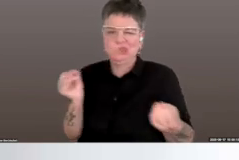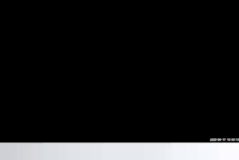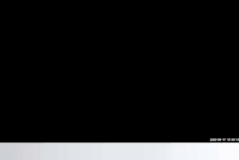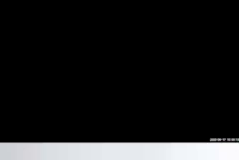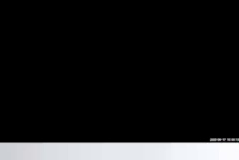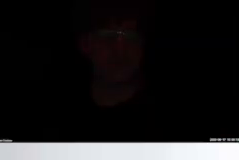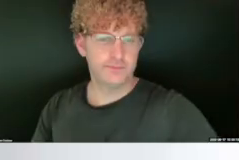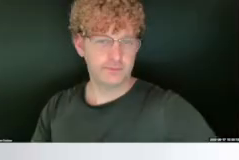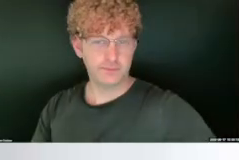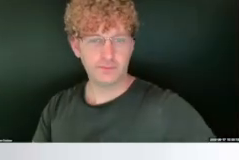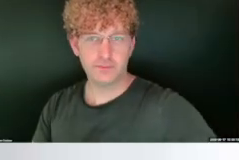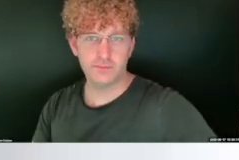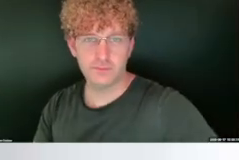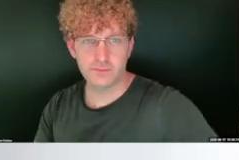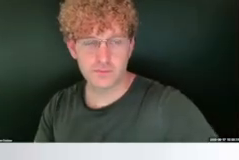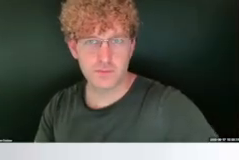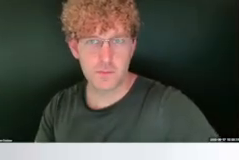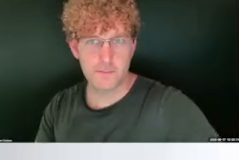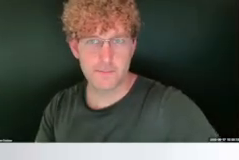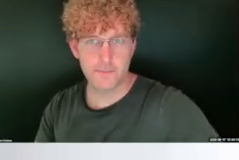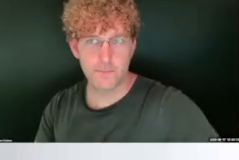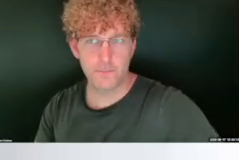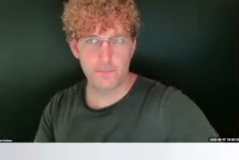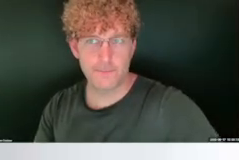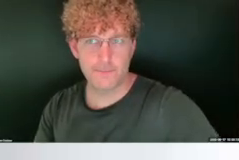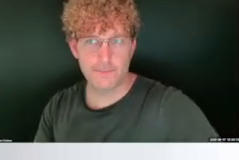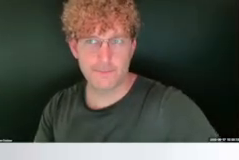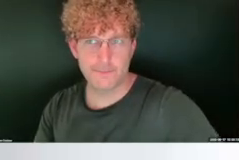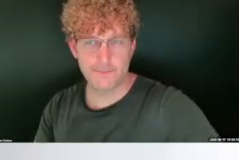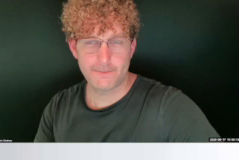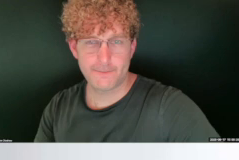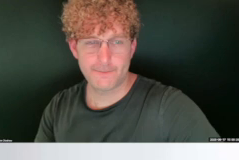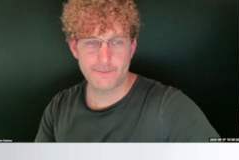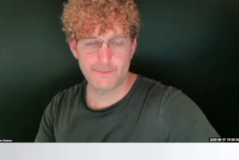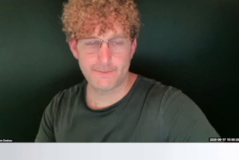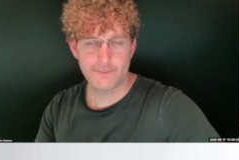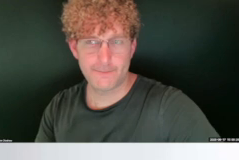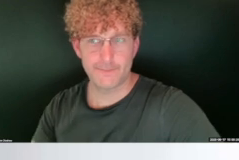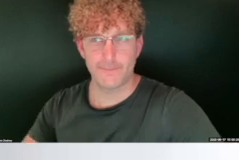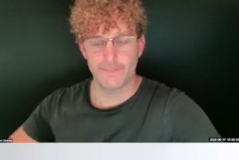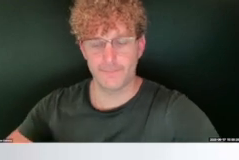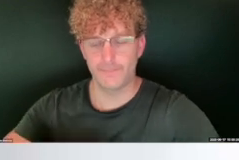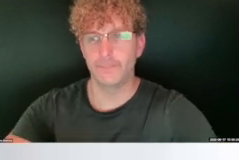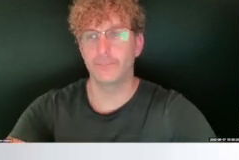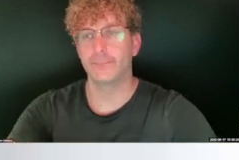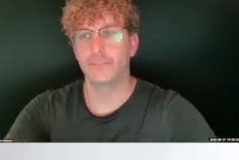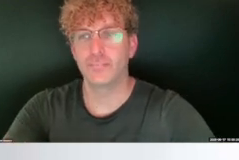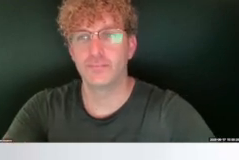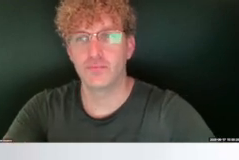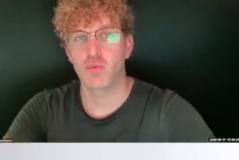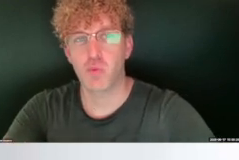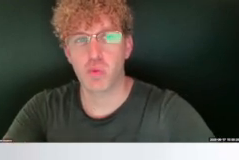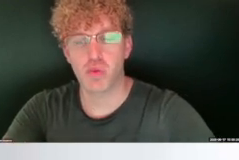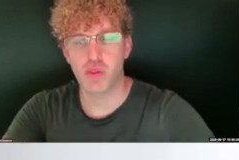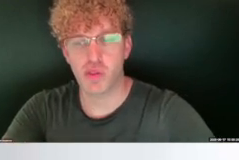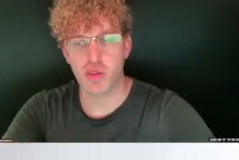Shift, and the appropriation from AQIP is just too small to implement through Shift. Right. All right, we have a